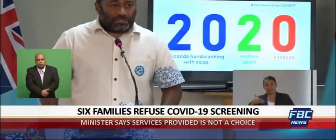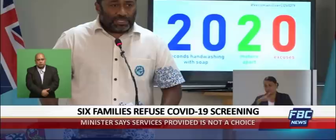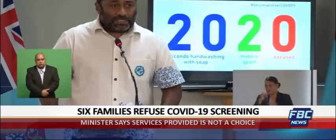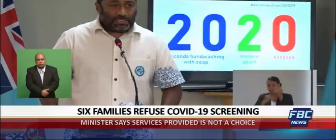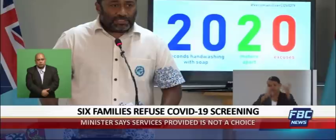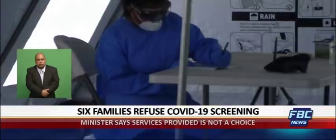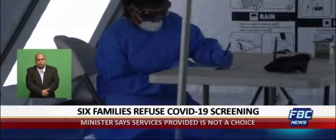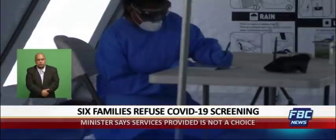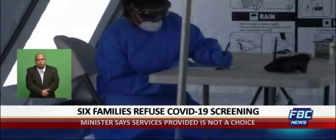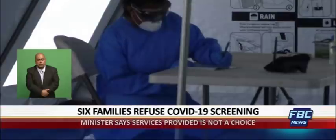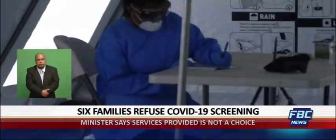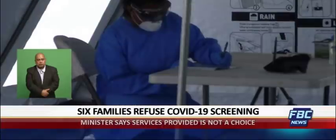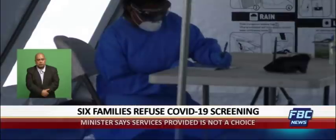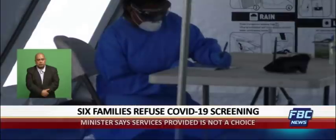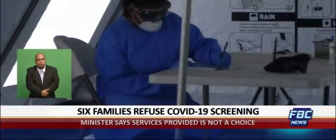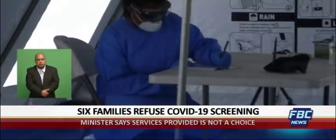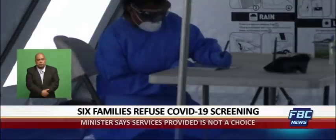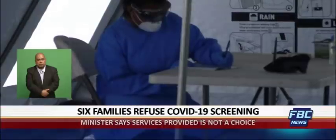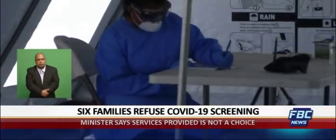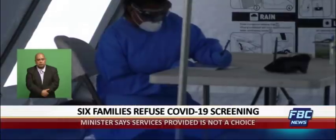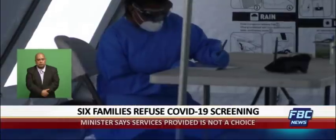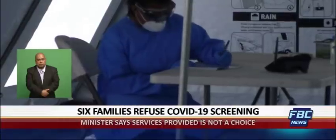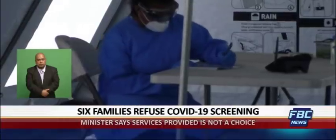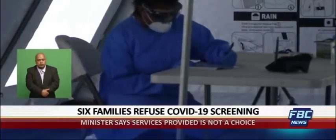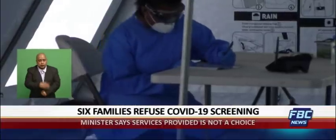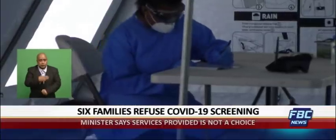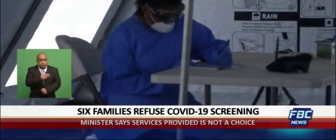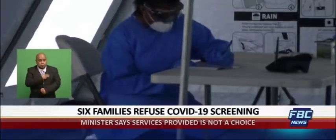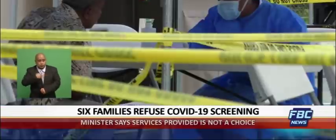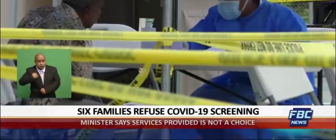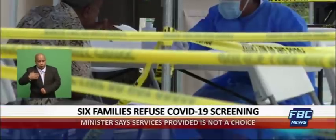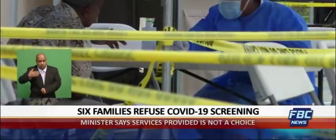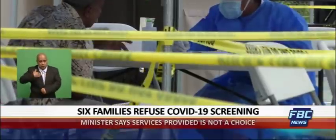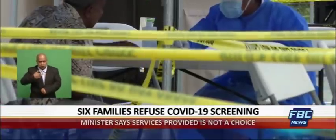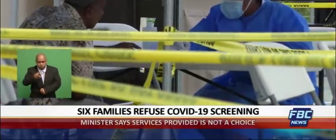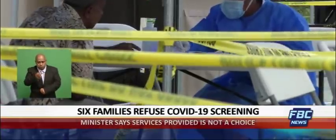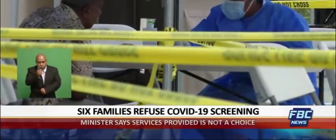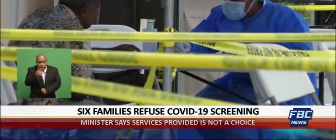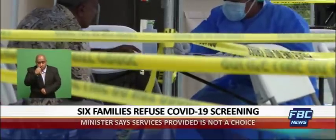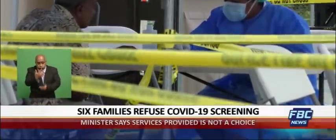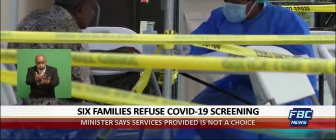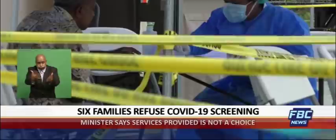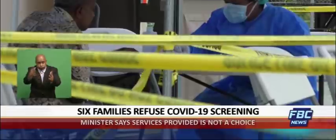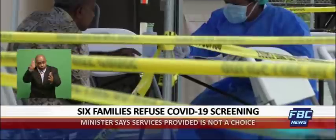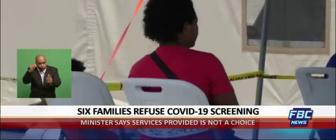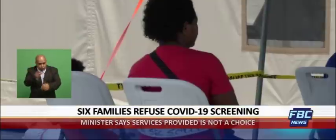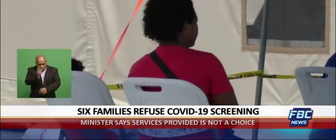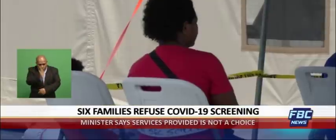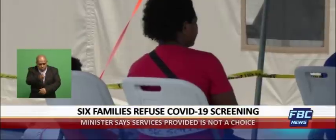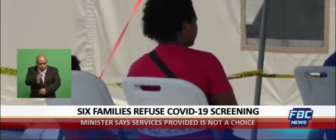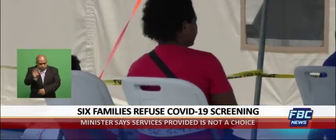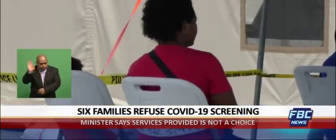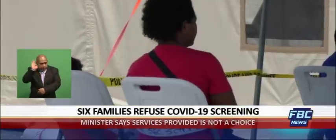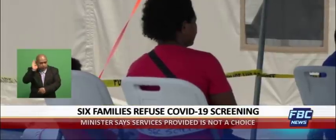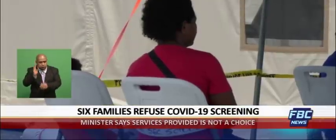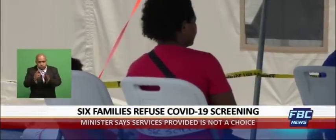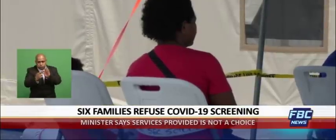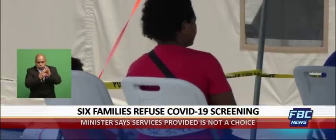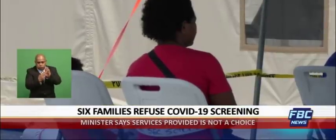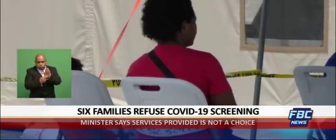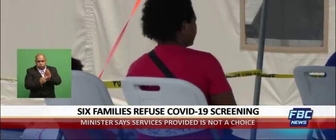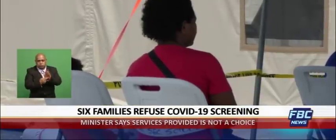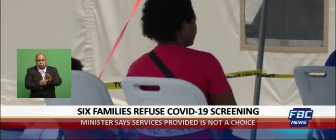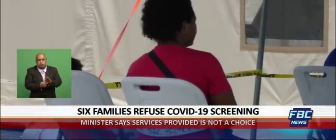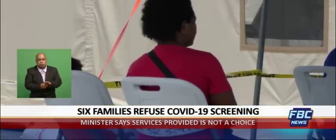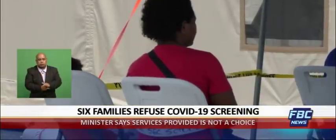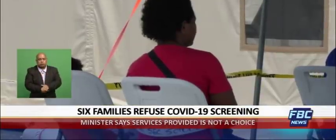of all Fijians. Dr. Mbete is warning Fijians to adhere to the COVID-19 directives in place.